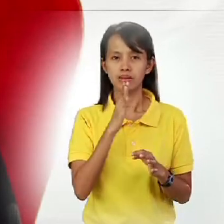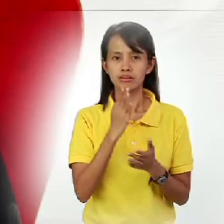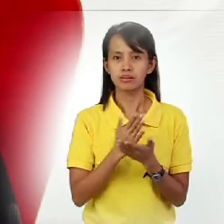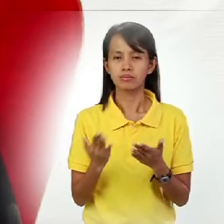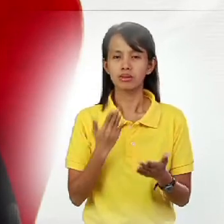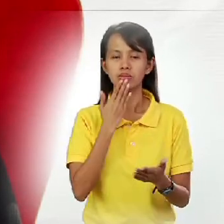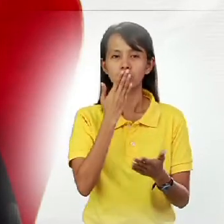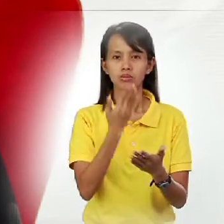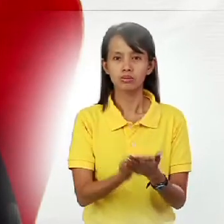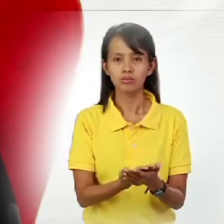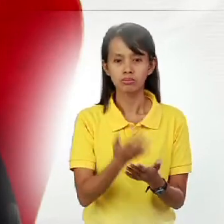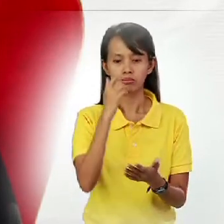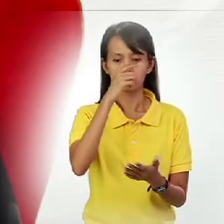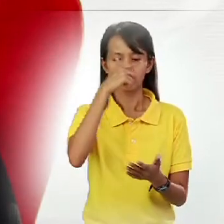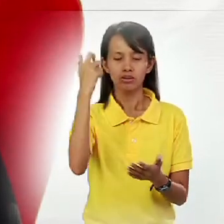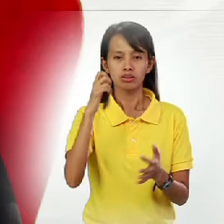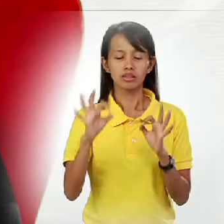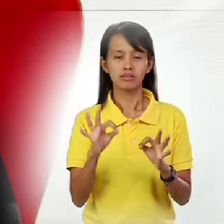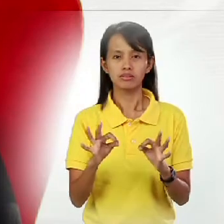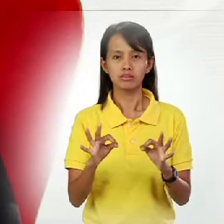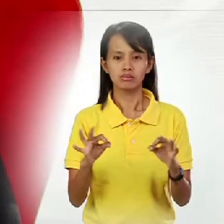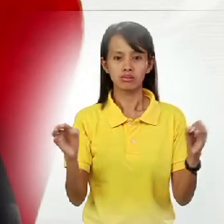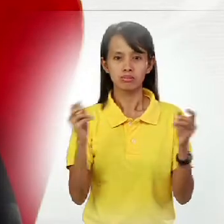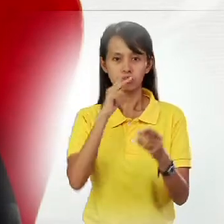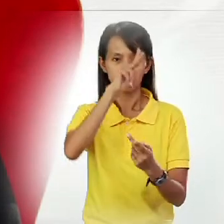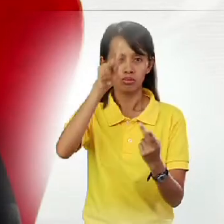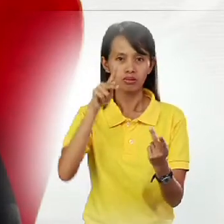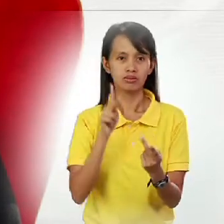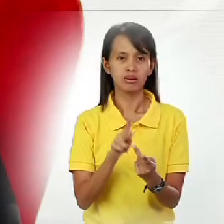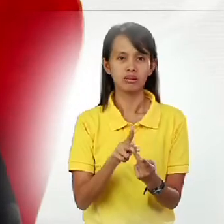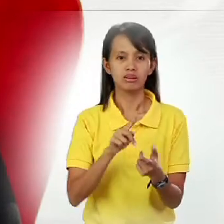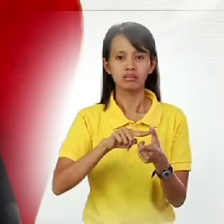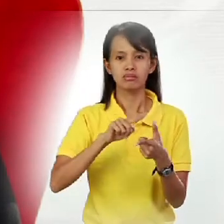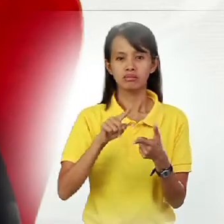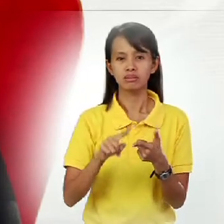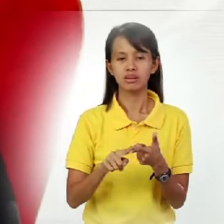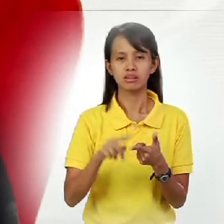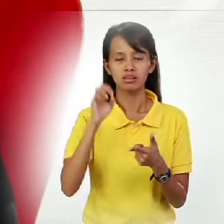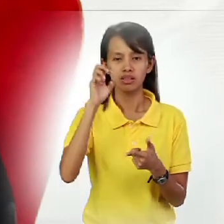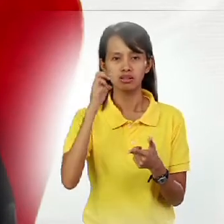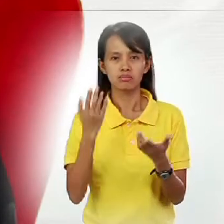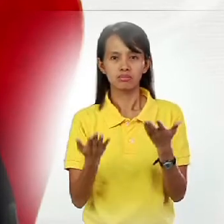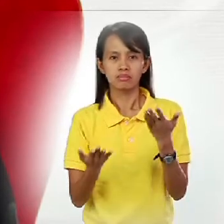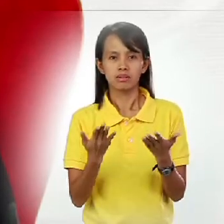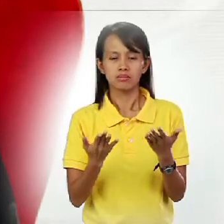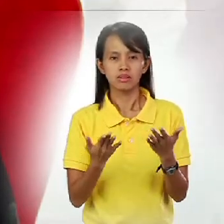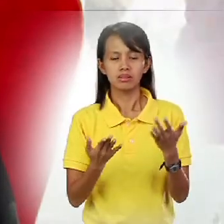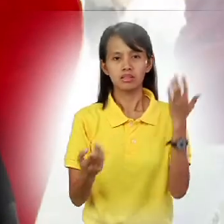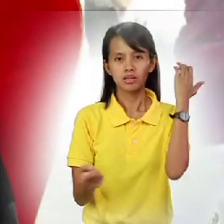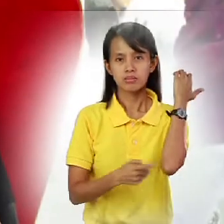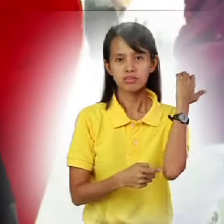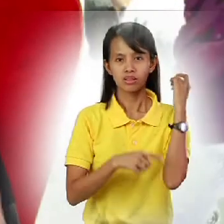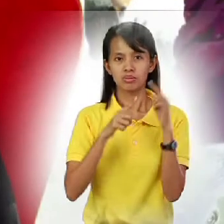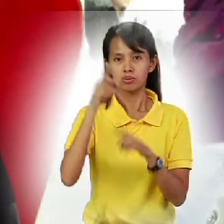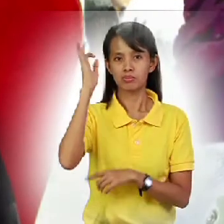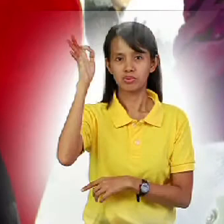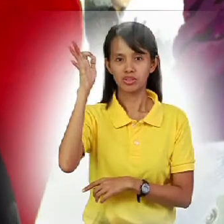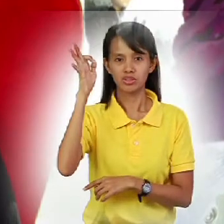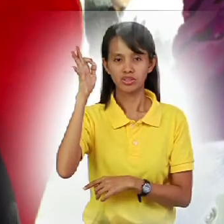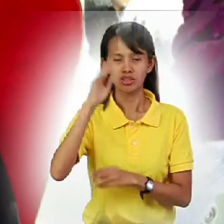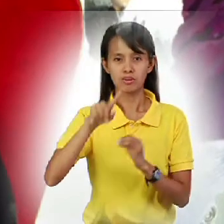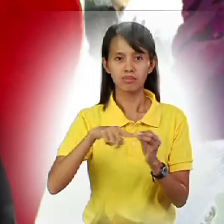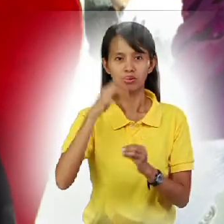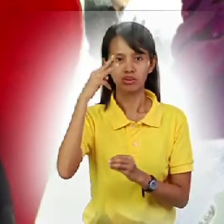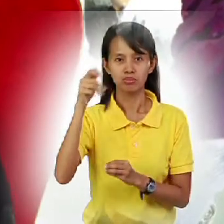For if he had no defects at all, then he might be tempted to preach